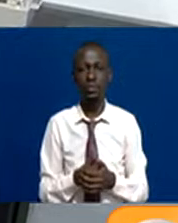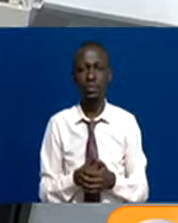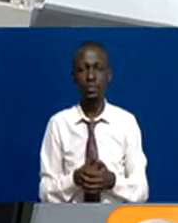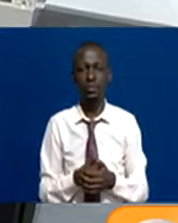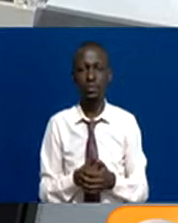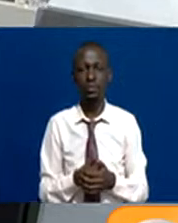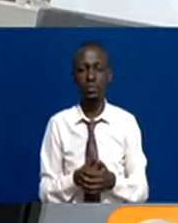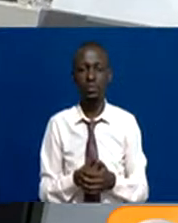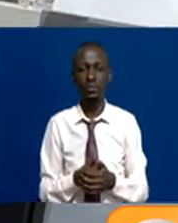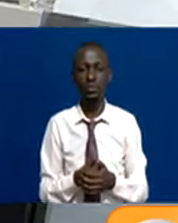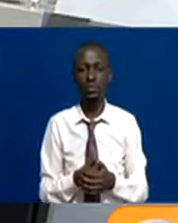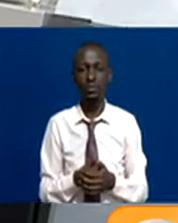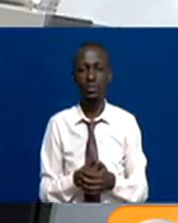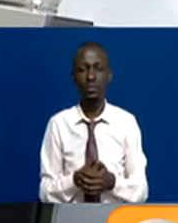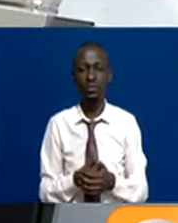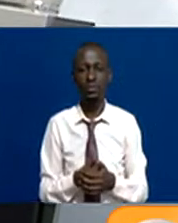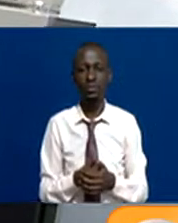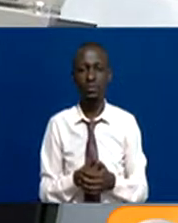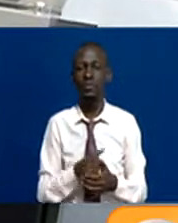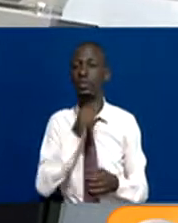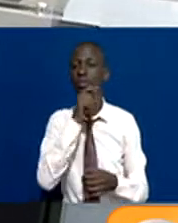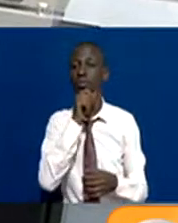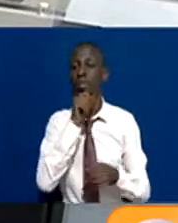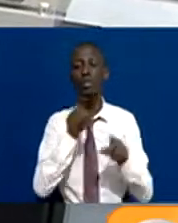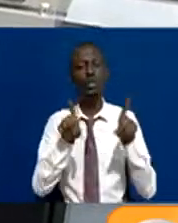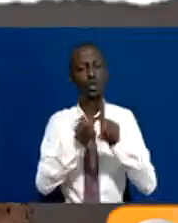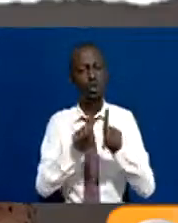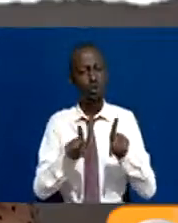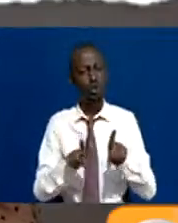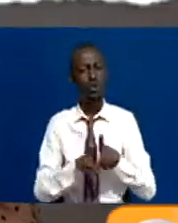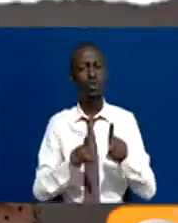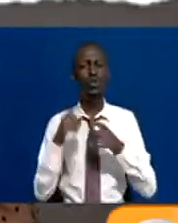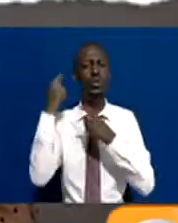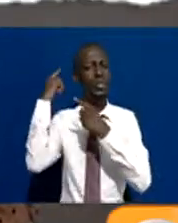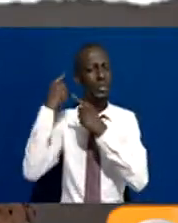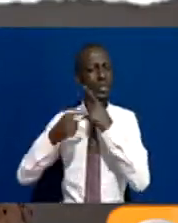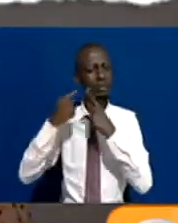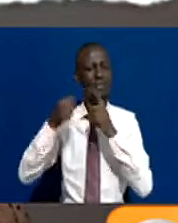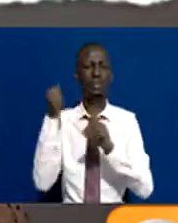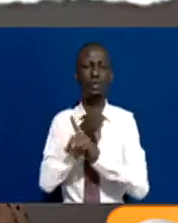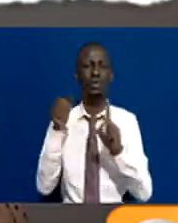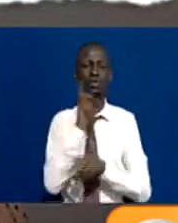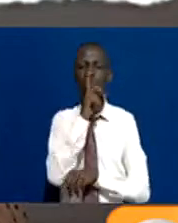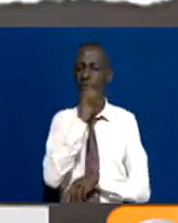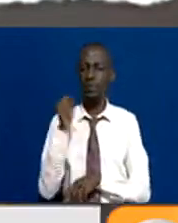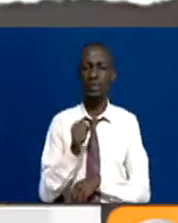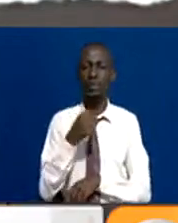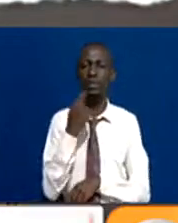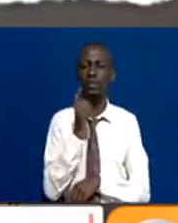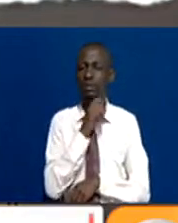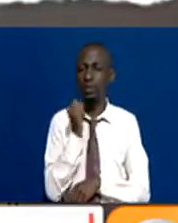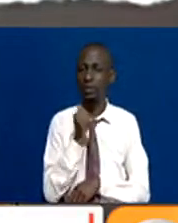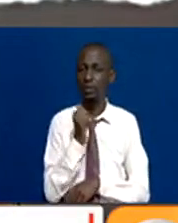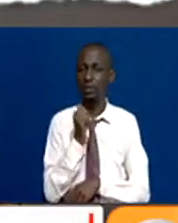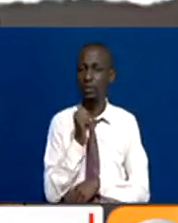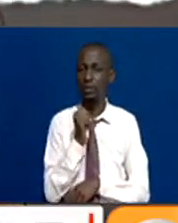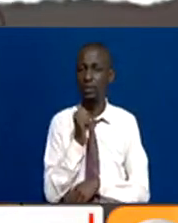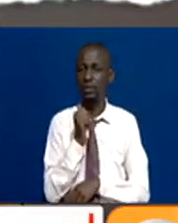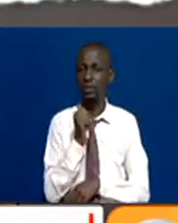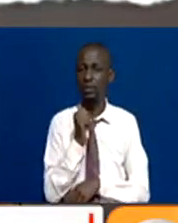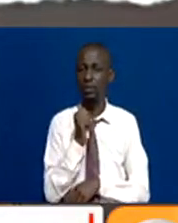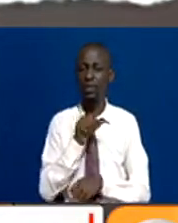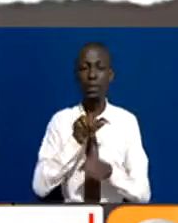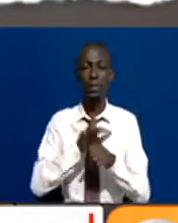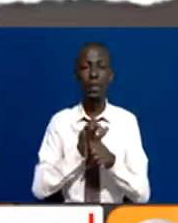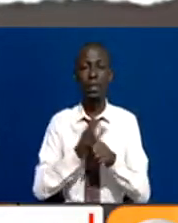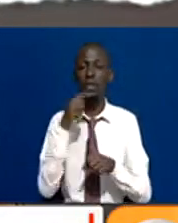no one is saying that men are not victims at home as well. There are men, and like you've said rightly, it's the issue is that most